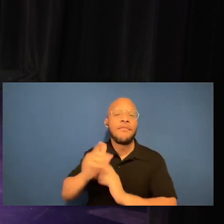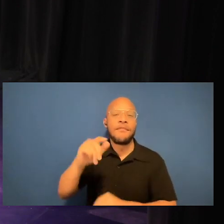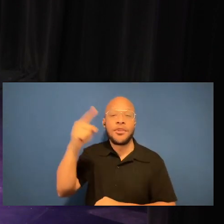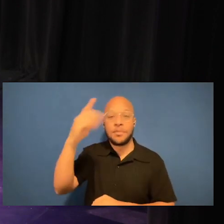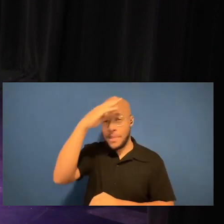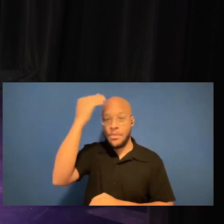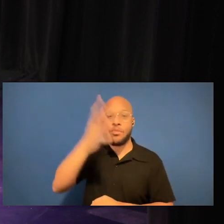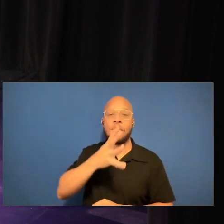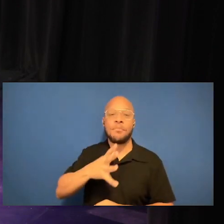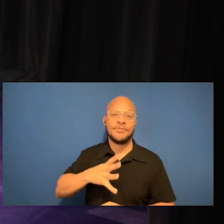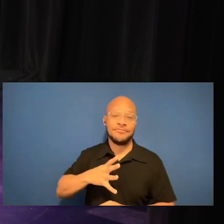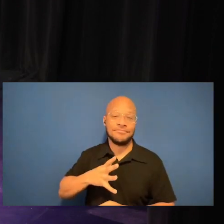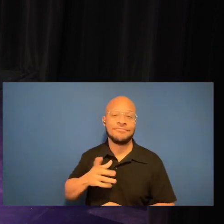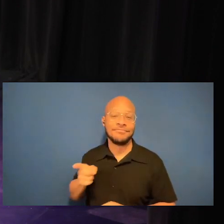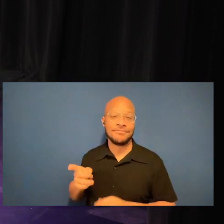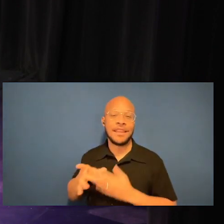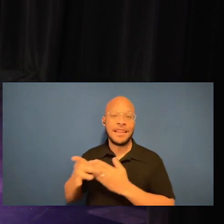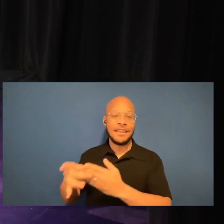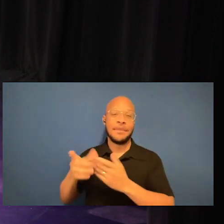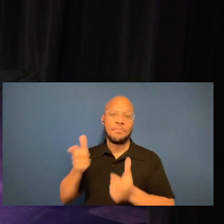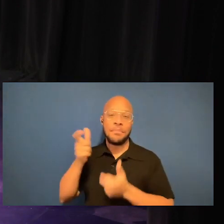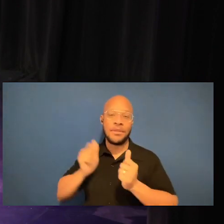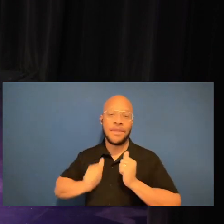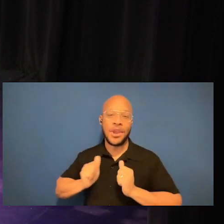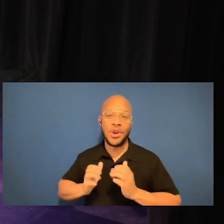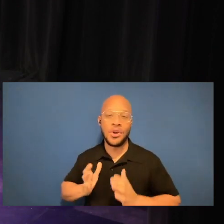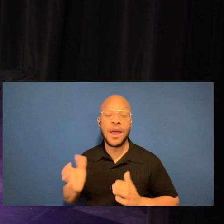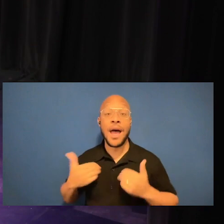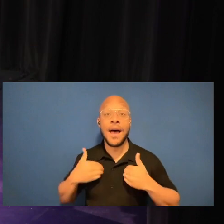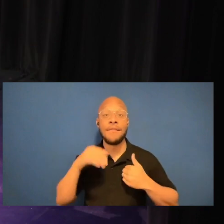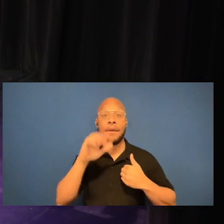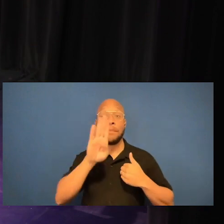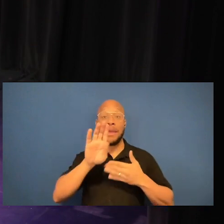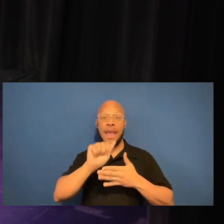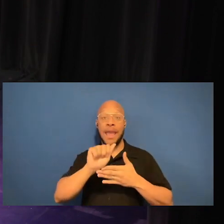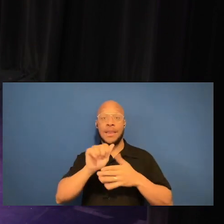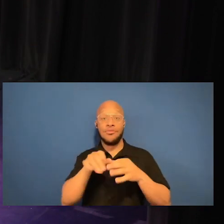and an MFA from the University of Houston. Let's welcome Hana to the stage.